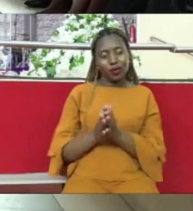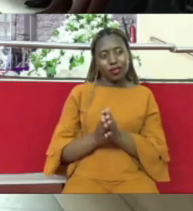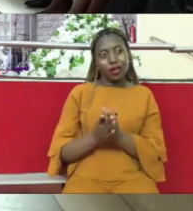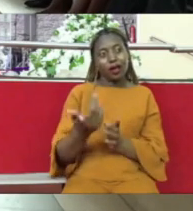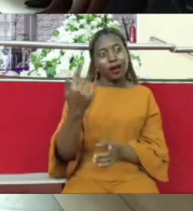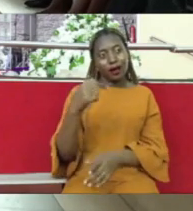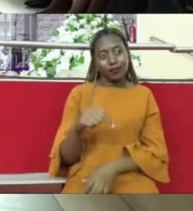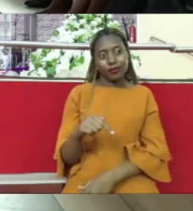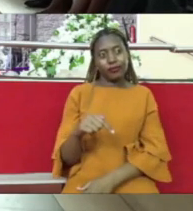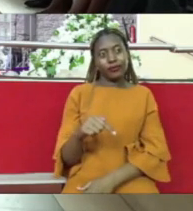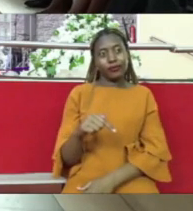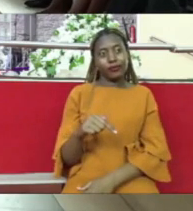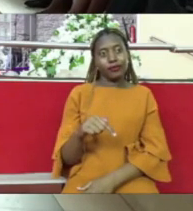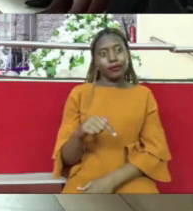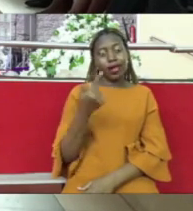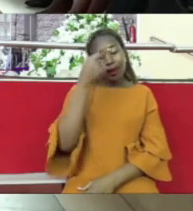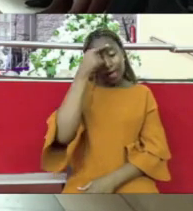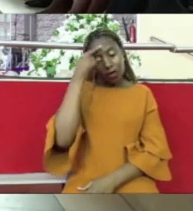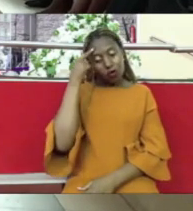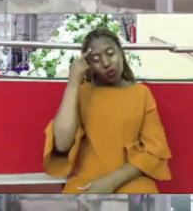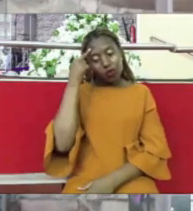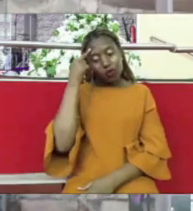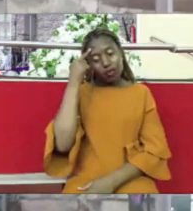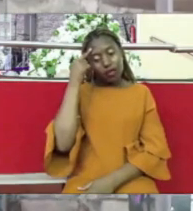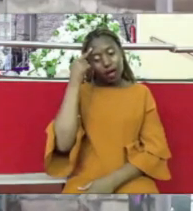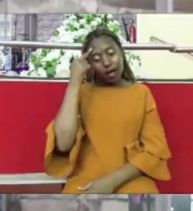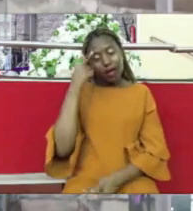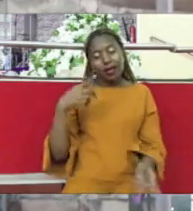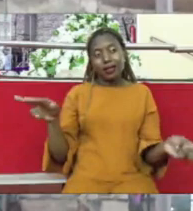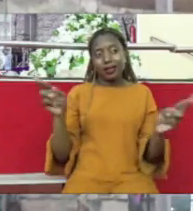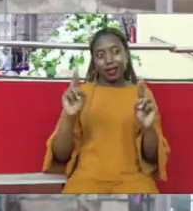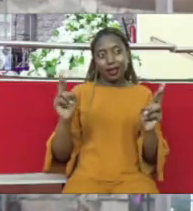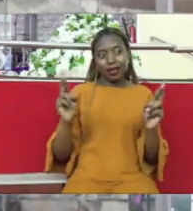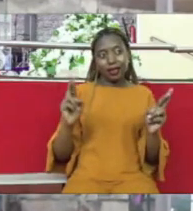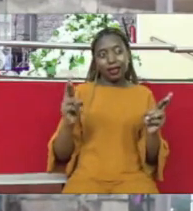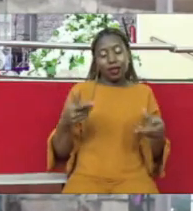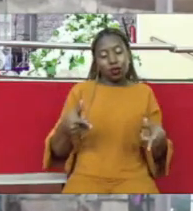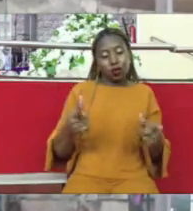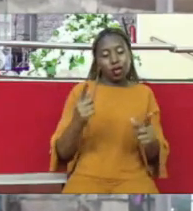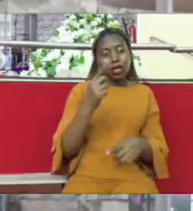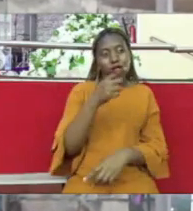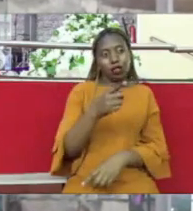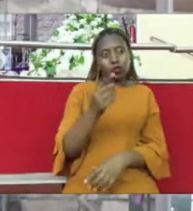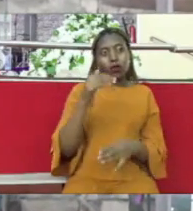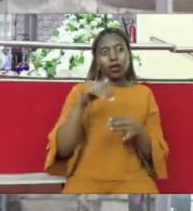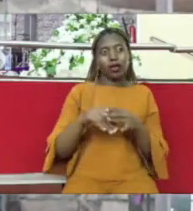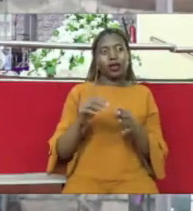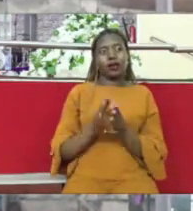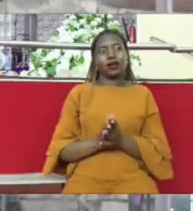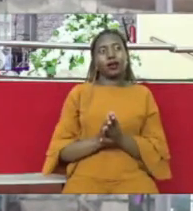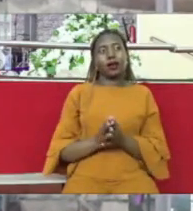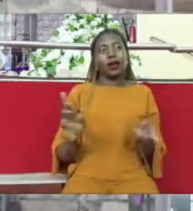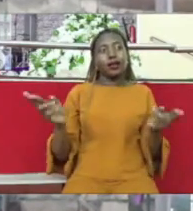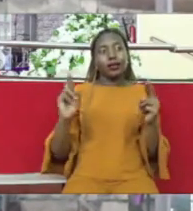Come. Njoo. Because I'm willing to let you in. Kwa sababu niko tayari kukupa nafasi. I'm willing to let